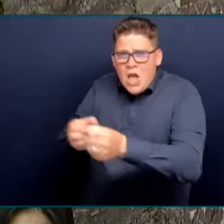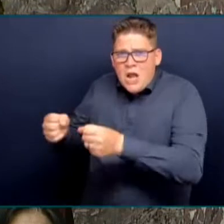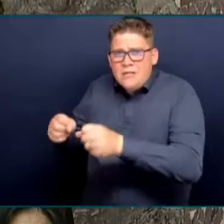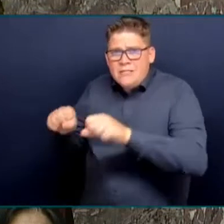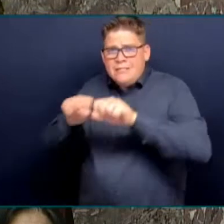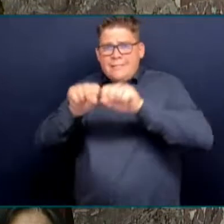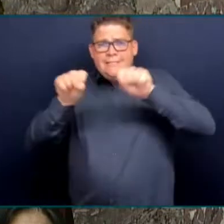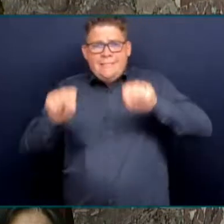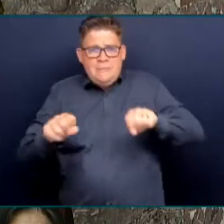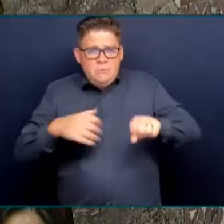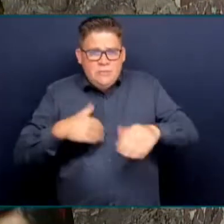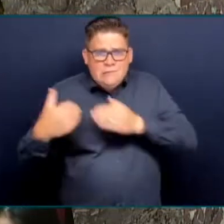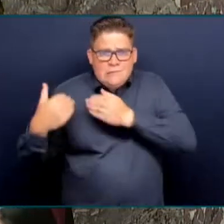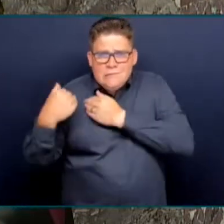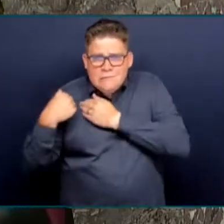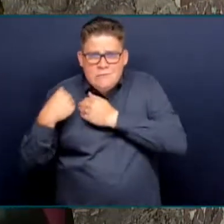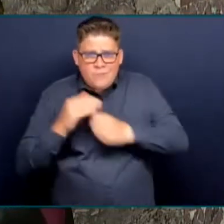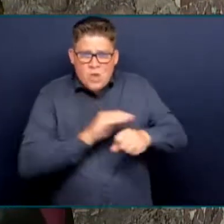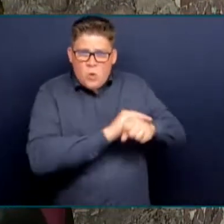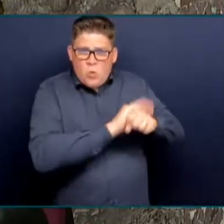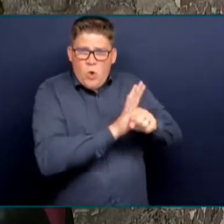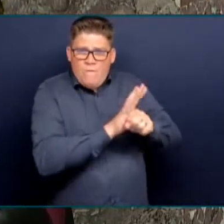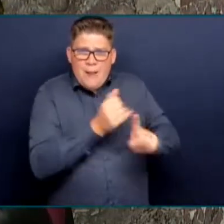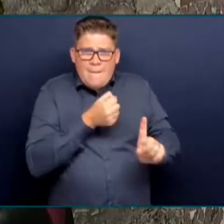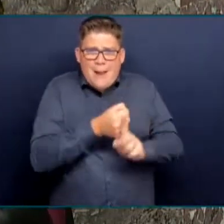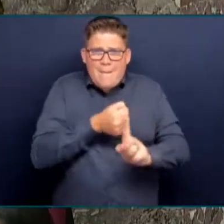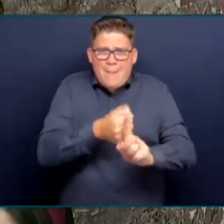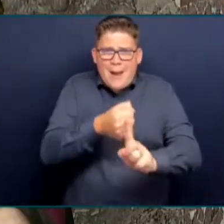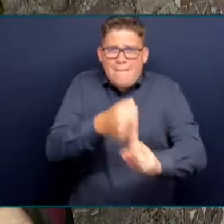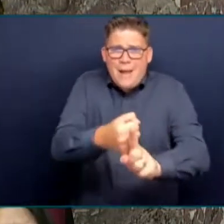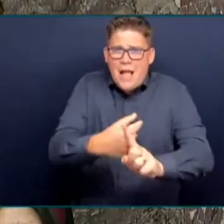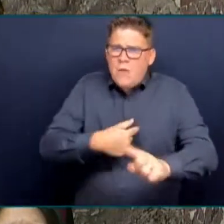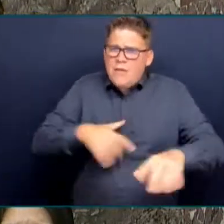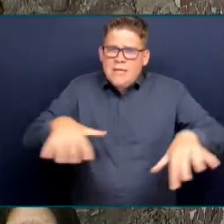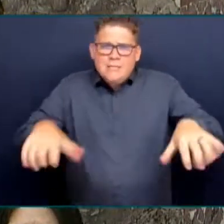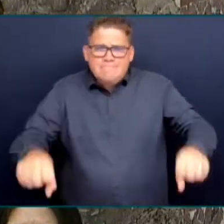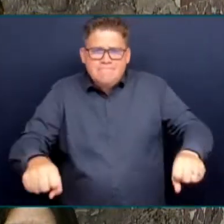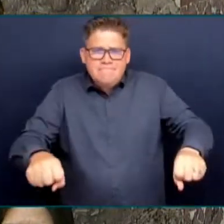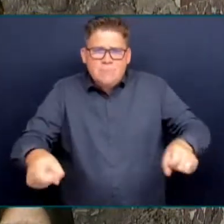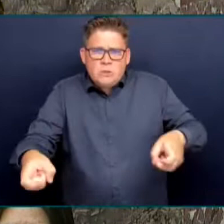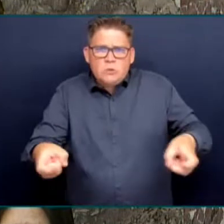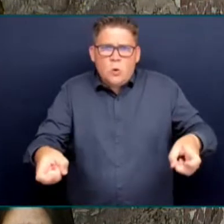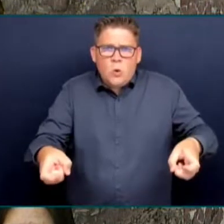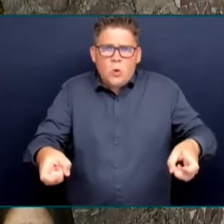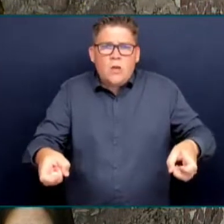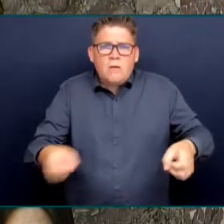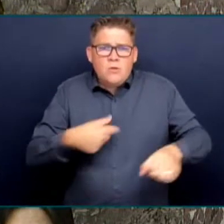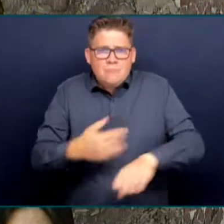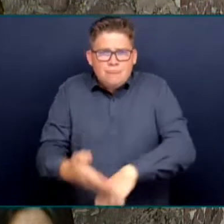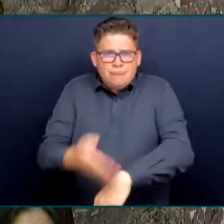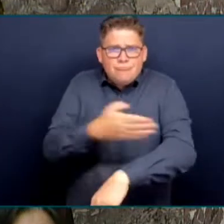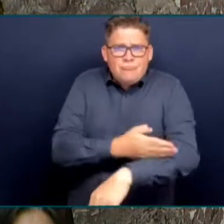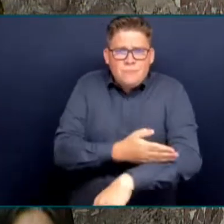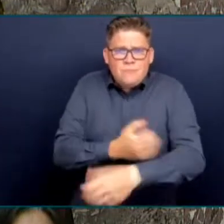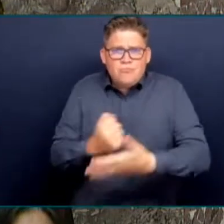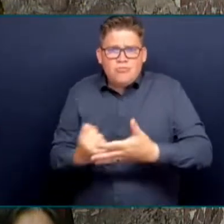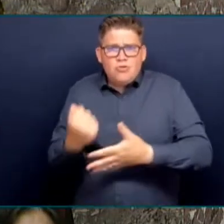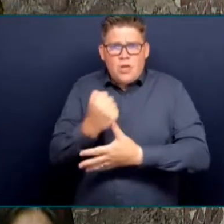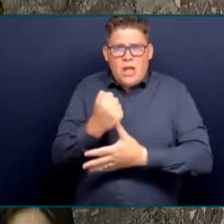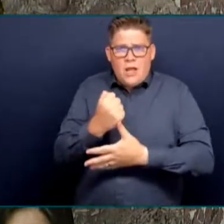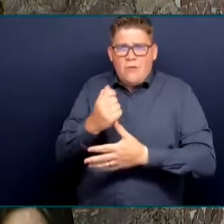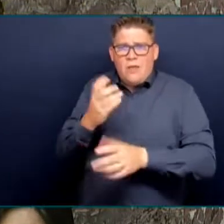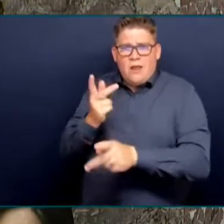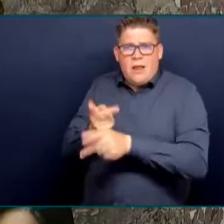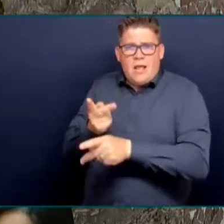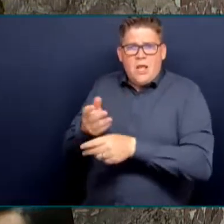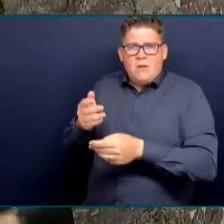we did. Changing fee codes and increasing the number of primary care visits. There is no question that, like every jurisdiction